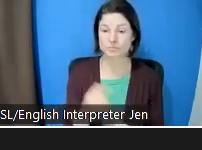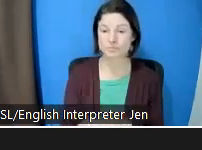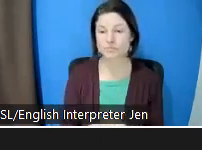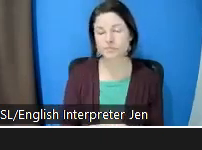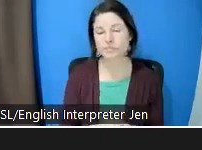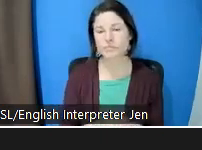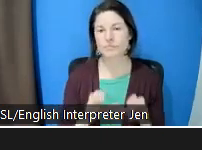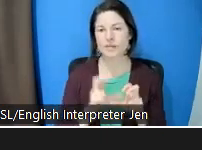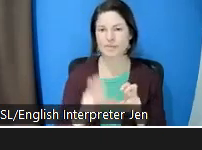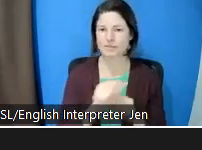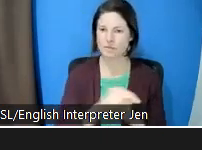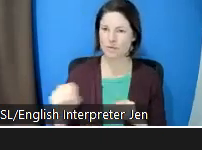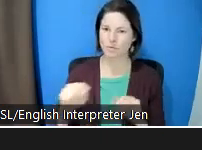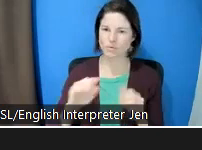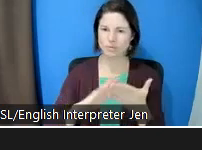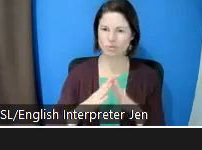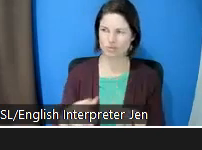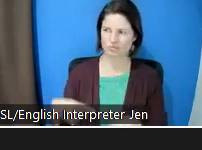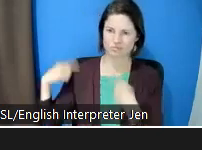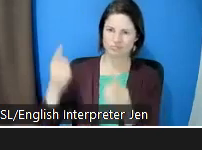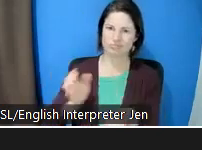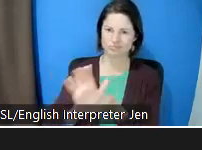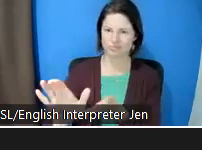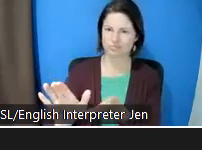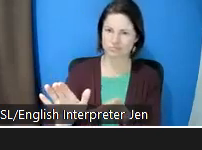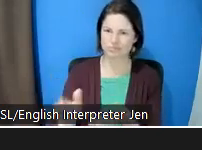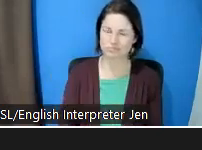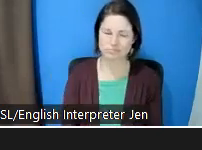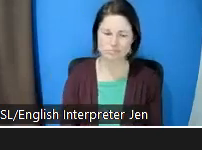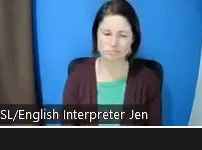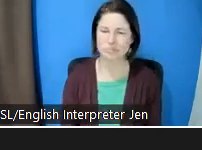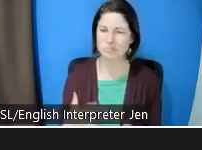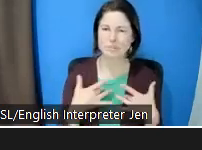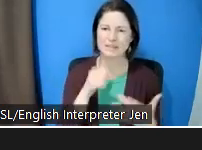invest in those communities that have historically been disinvested.